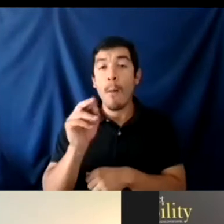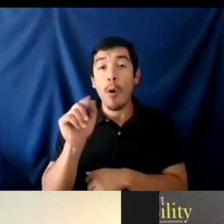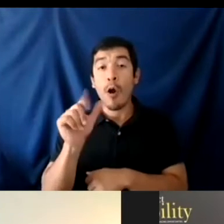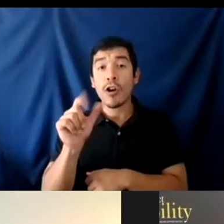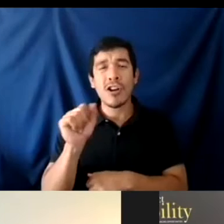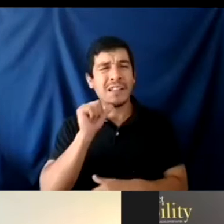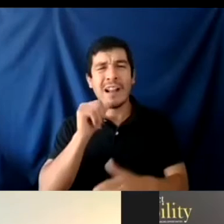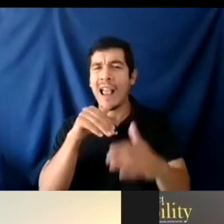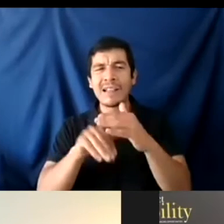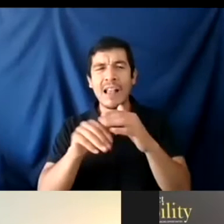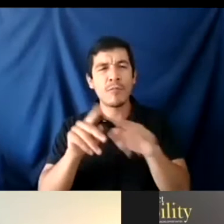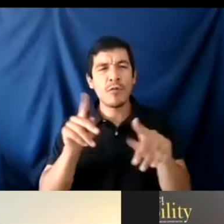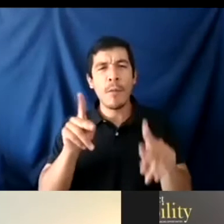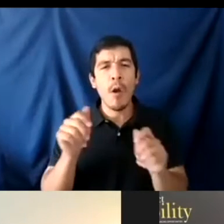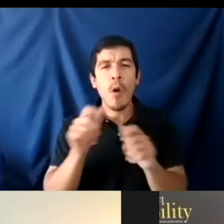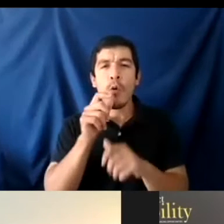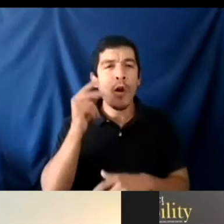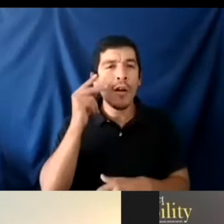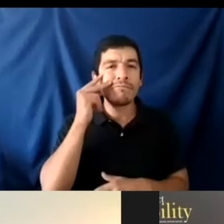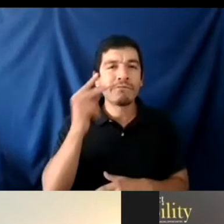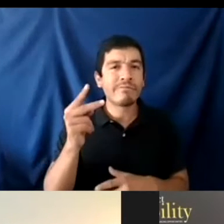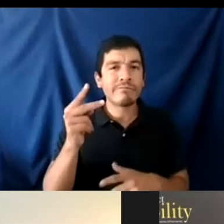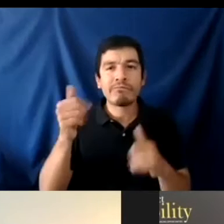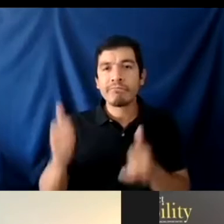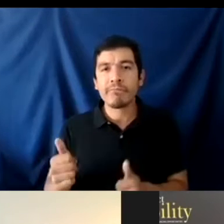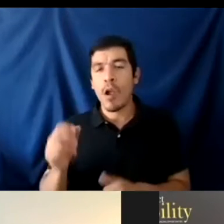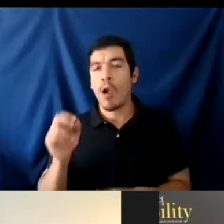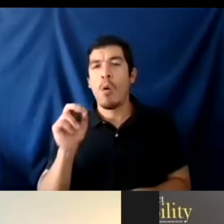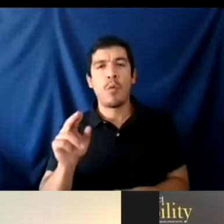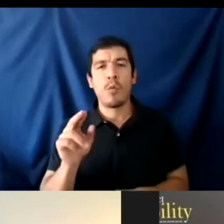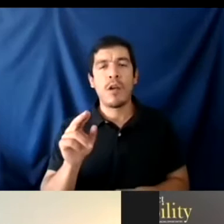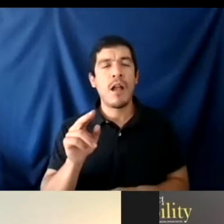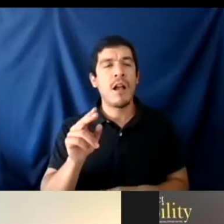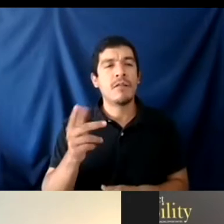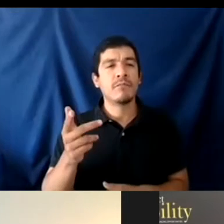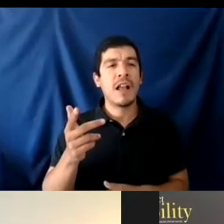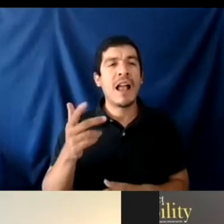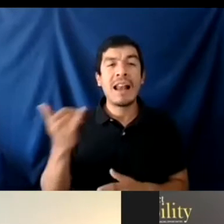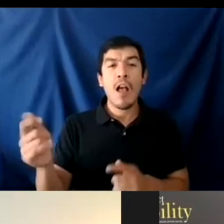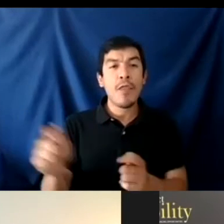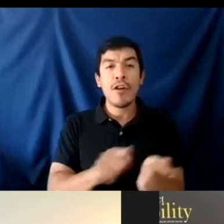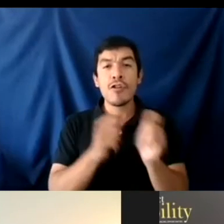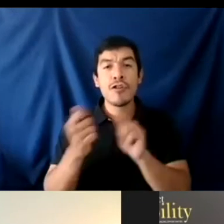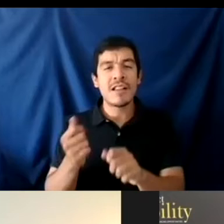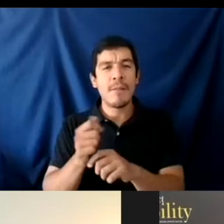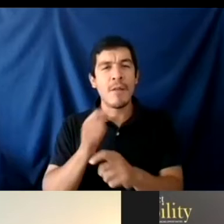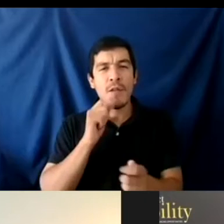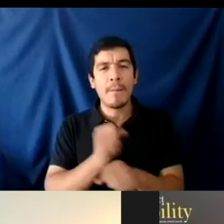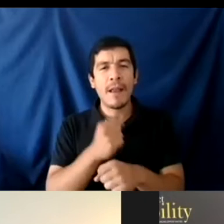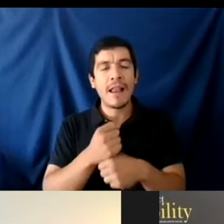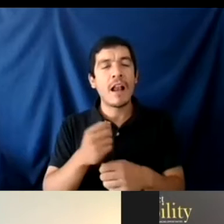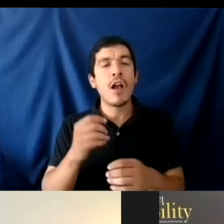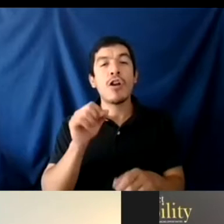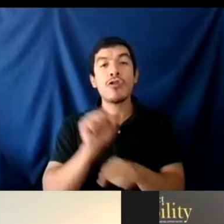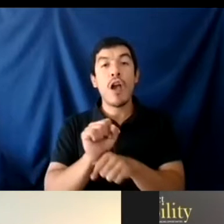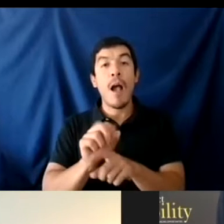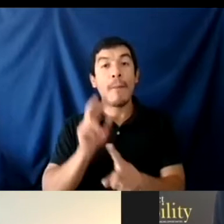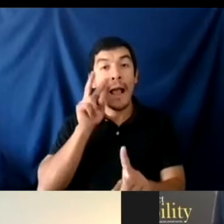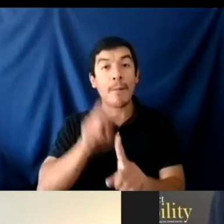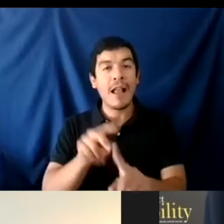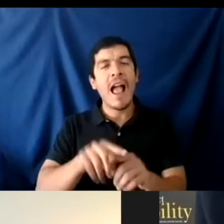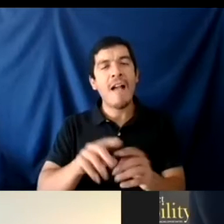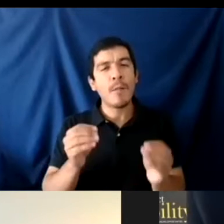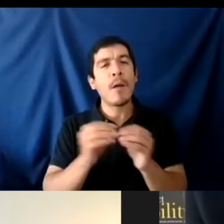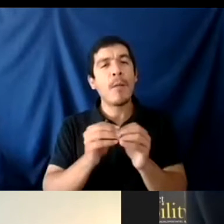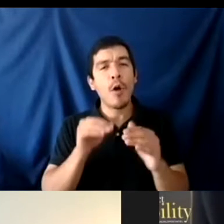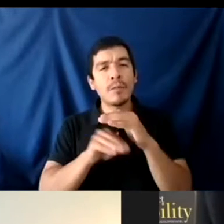accessible to people who are visually impaired. So now those changes are being made. Job applications are being made more accessible, because we can't have